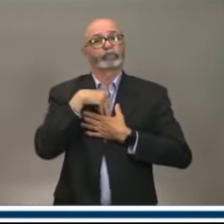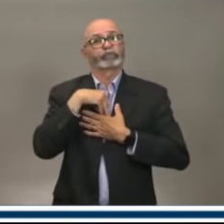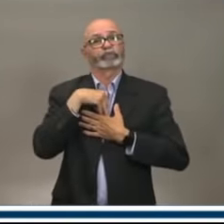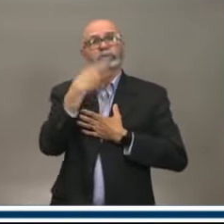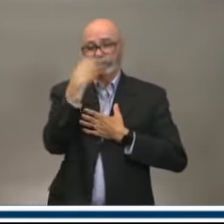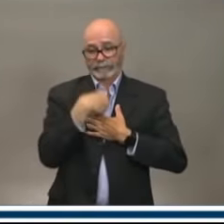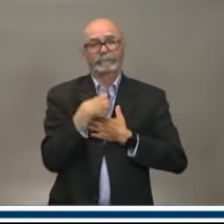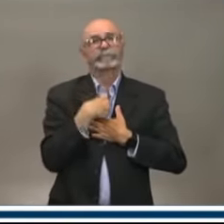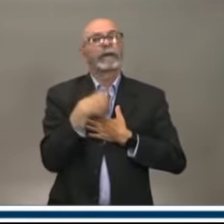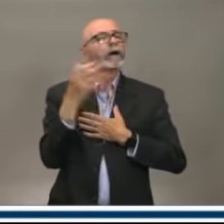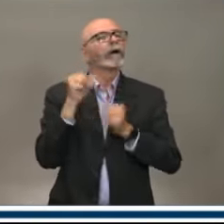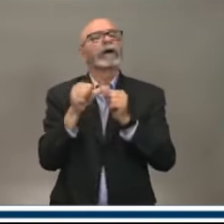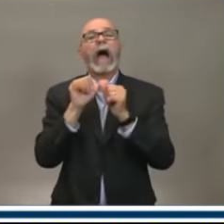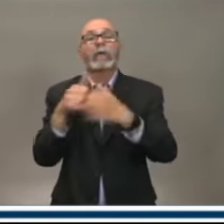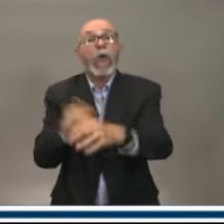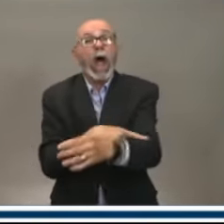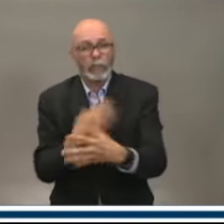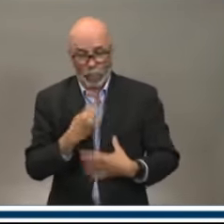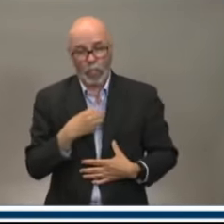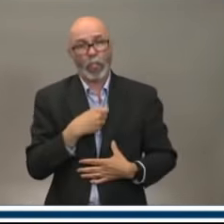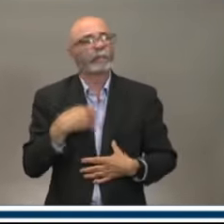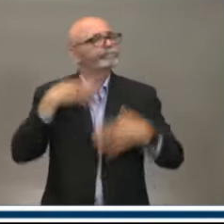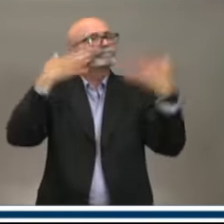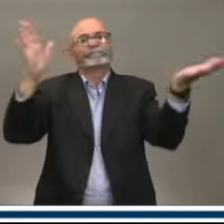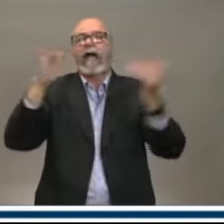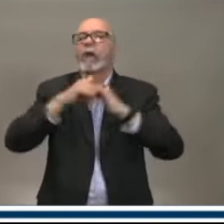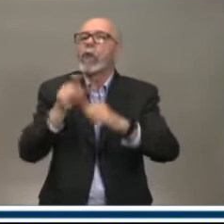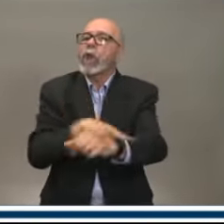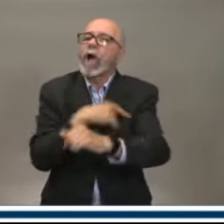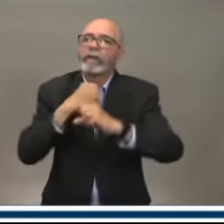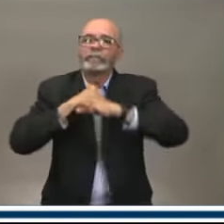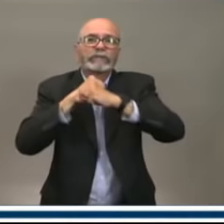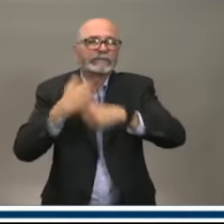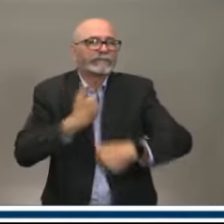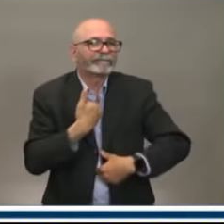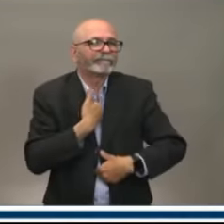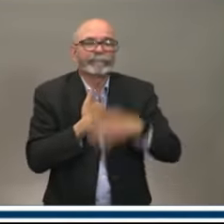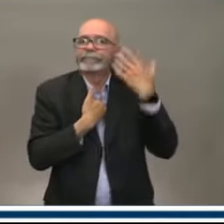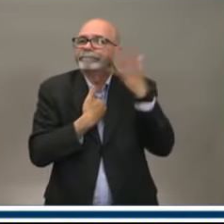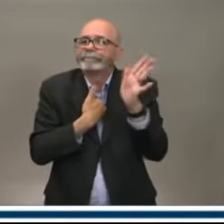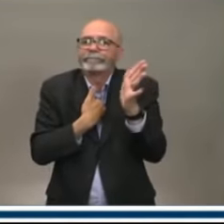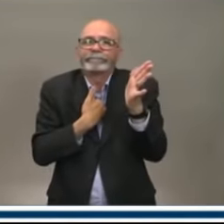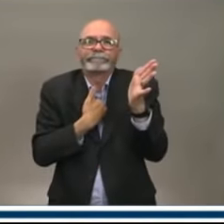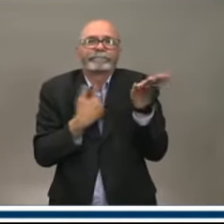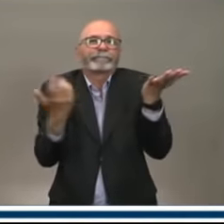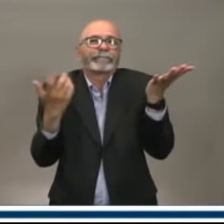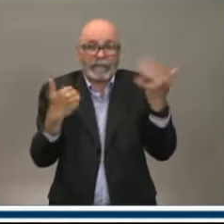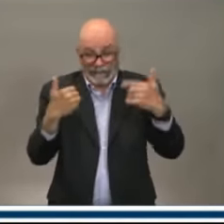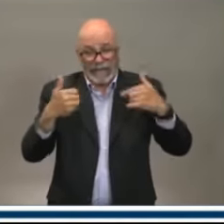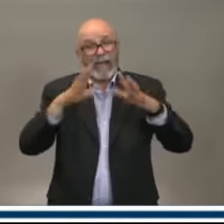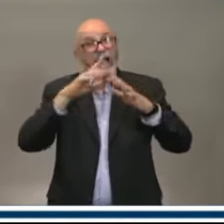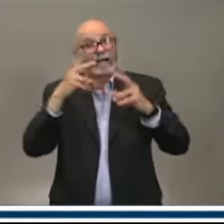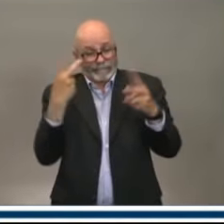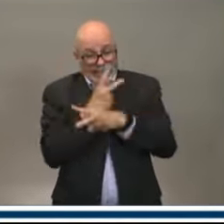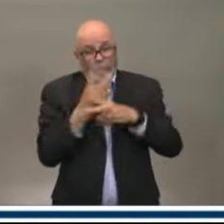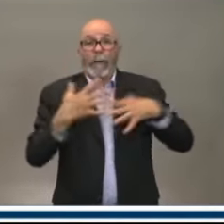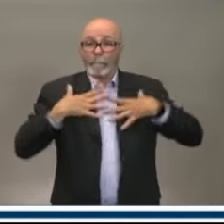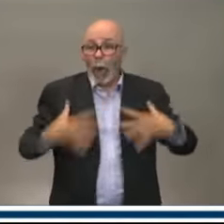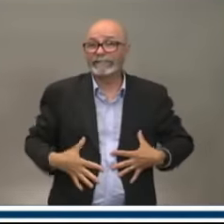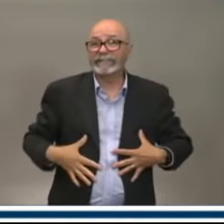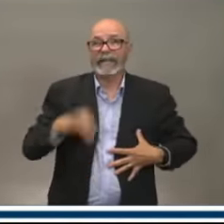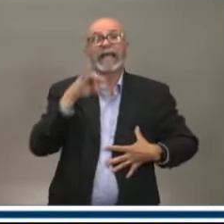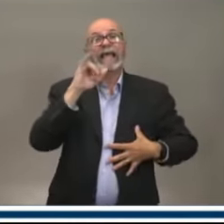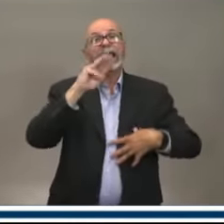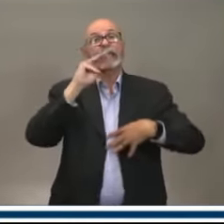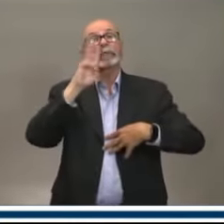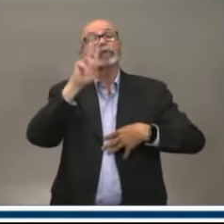whole immunity task group that has been stood up nationally to look at these kind of questions. So really, phase 5 is really when